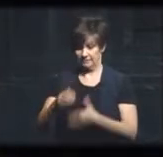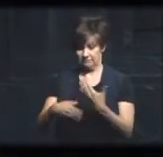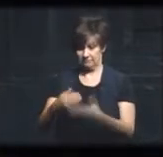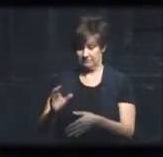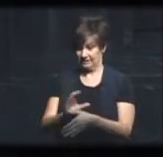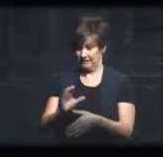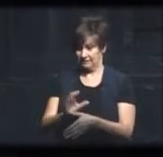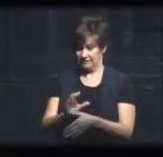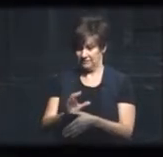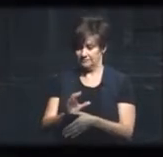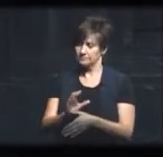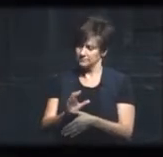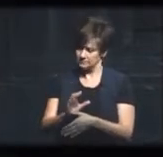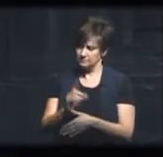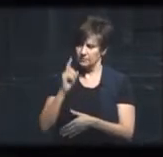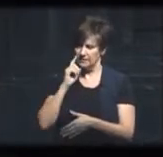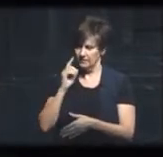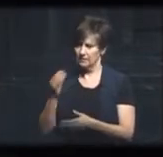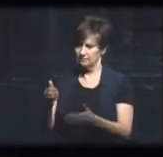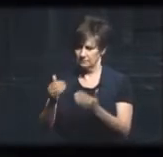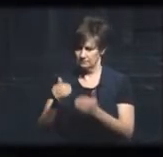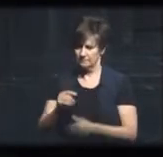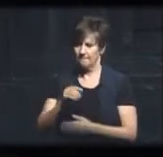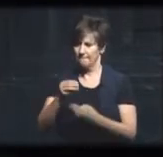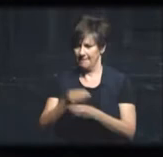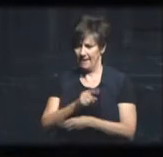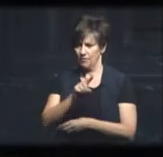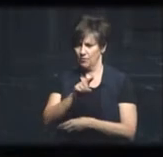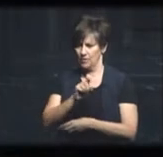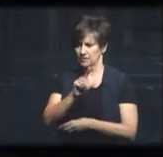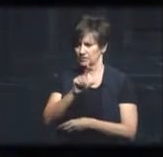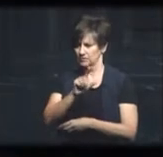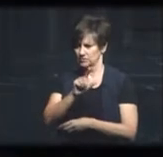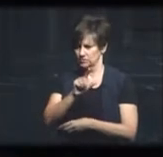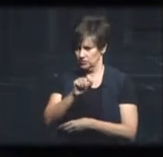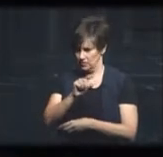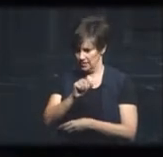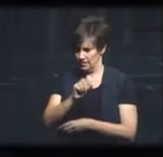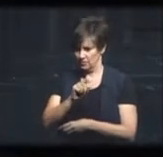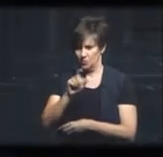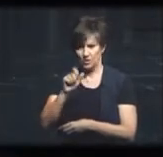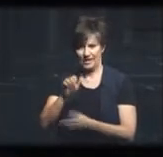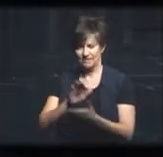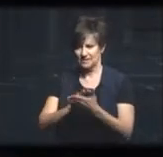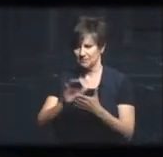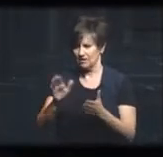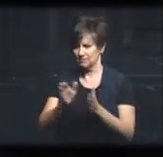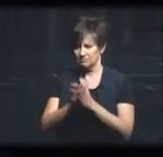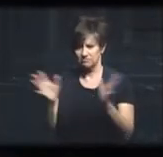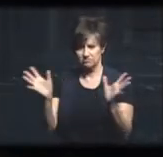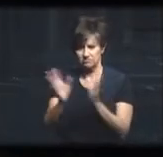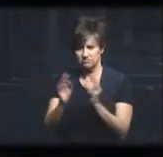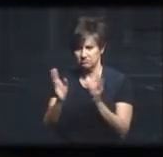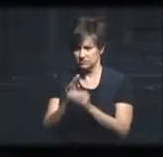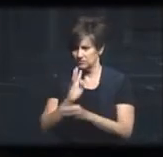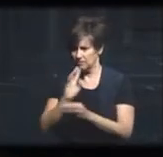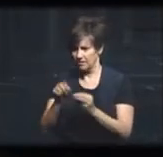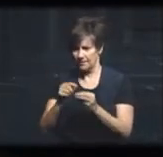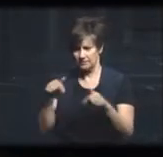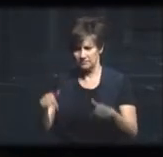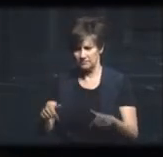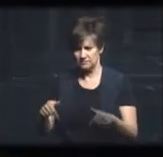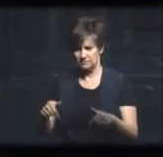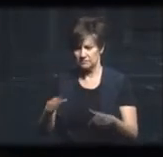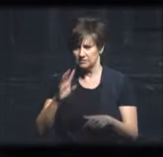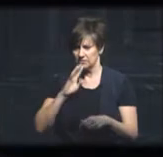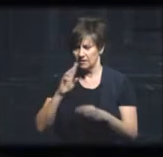to calculus, we think they should be in Math 120. We're going to have some big college-wide symposiums to talk about this, to talk